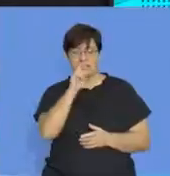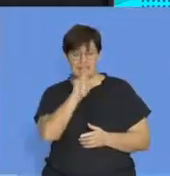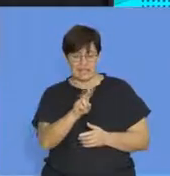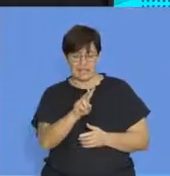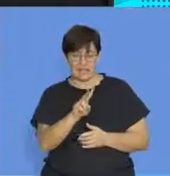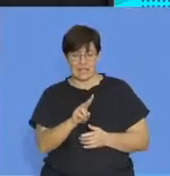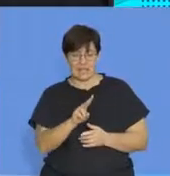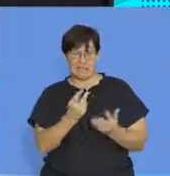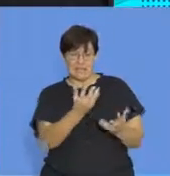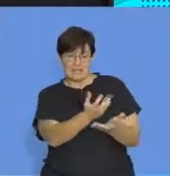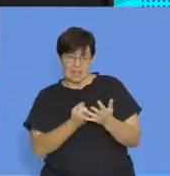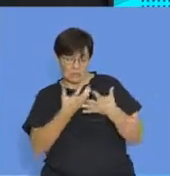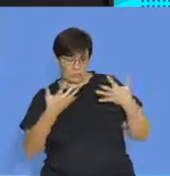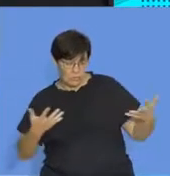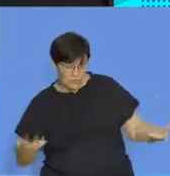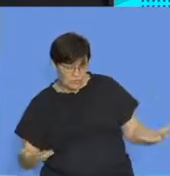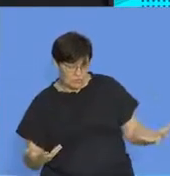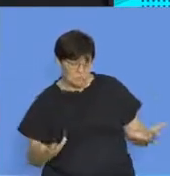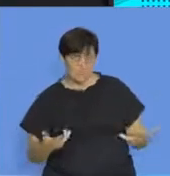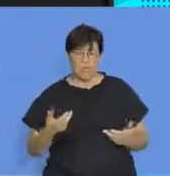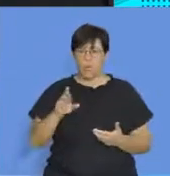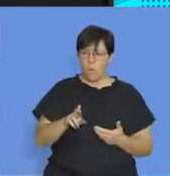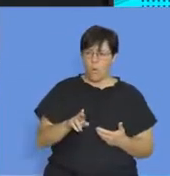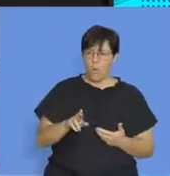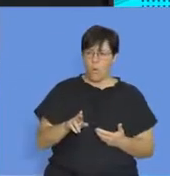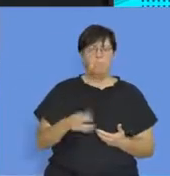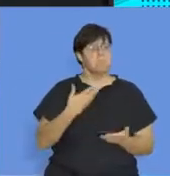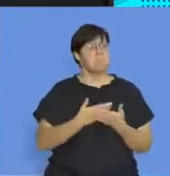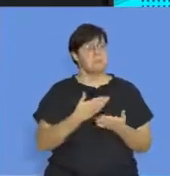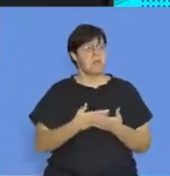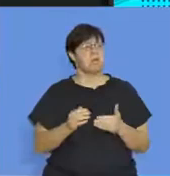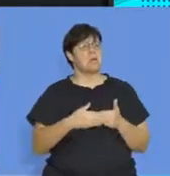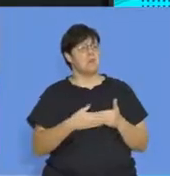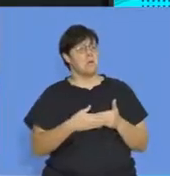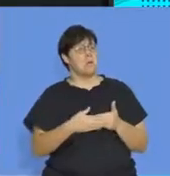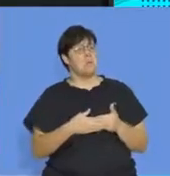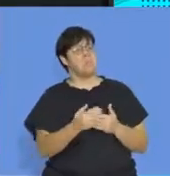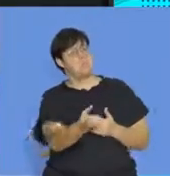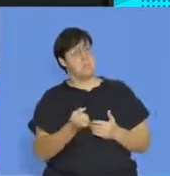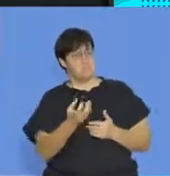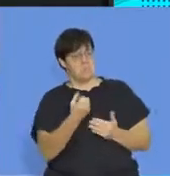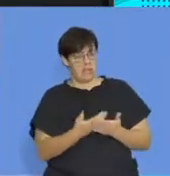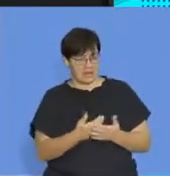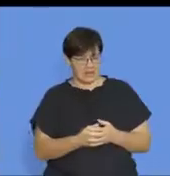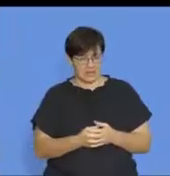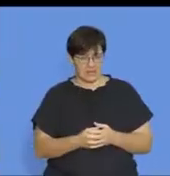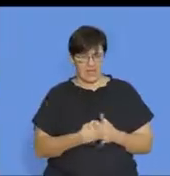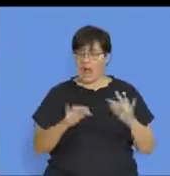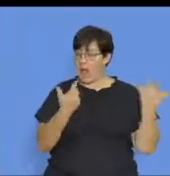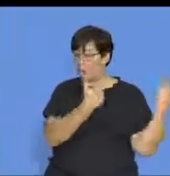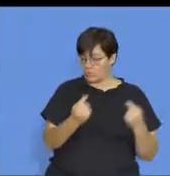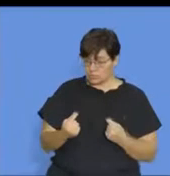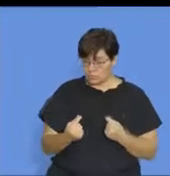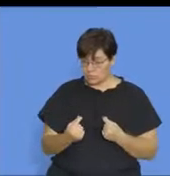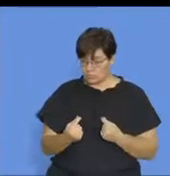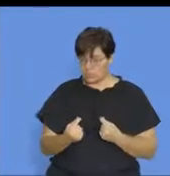taken too much or he's still entitled to take from the business. Now, how are we going to do that? By